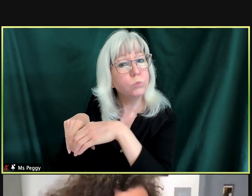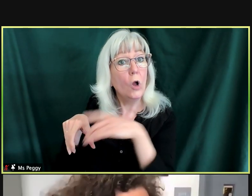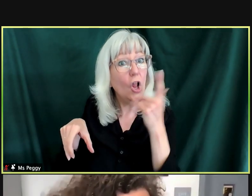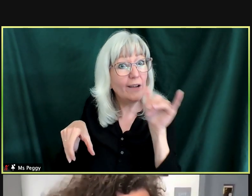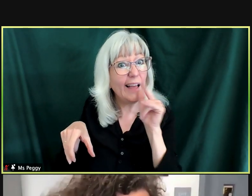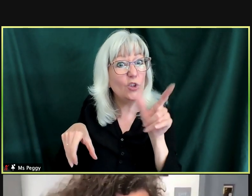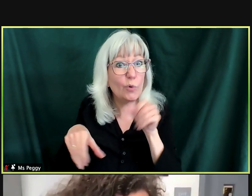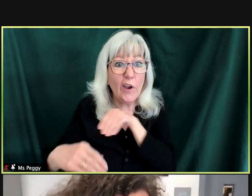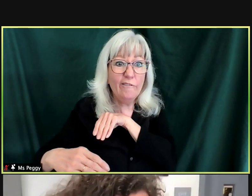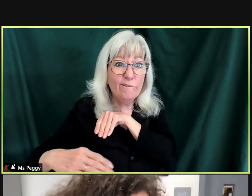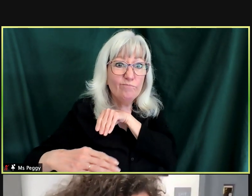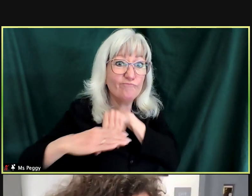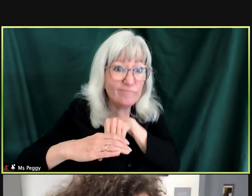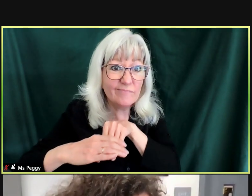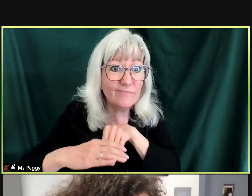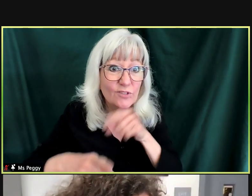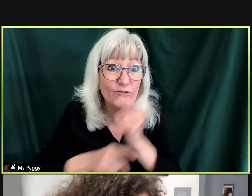right into that shoe.